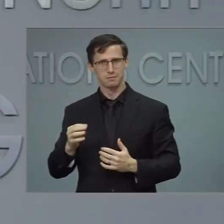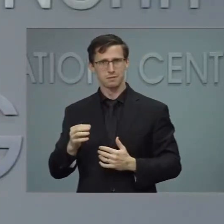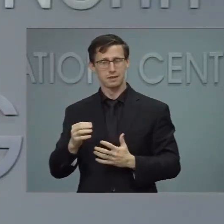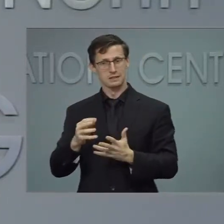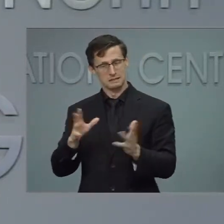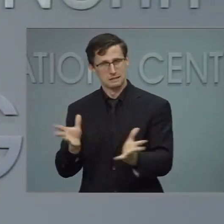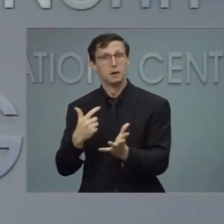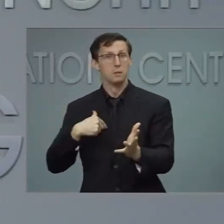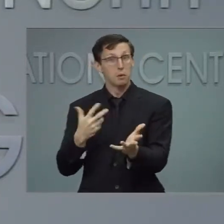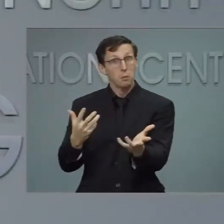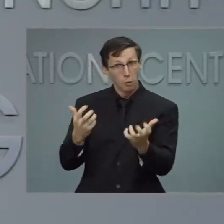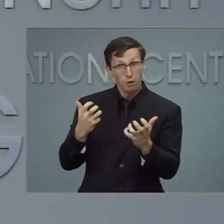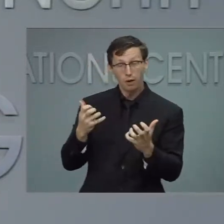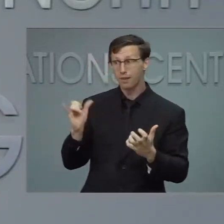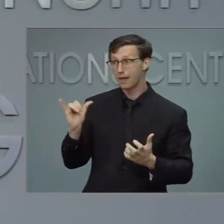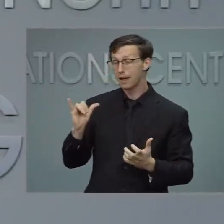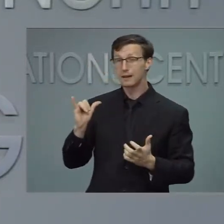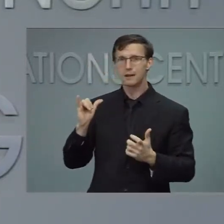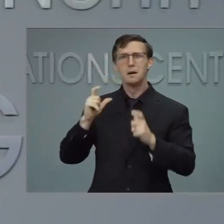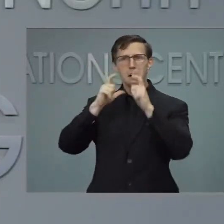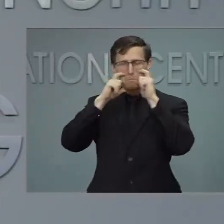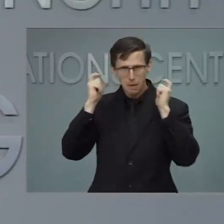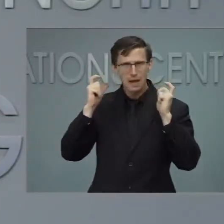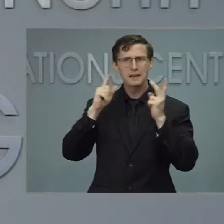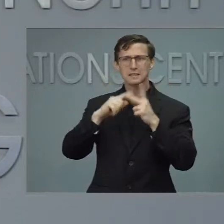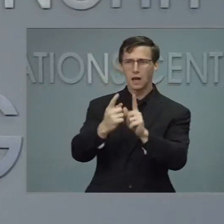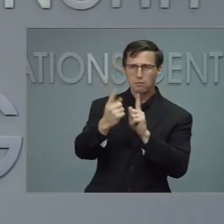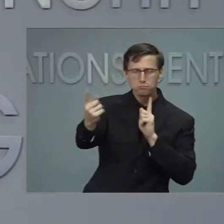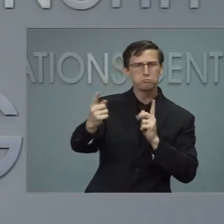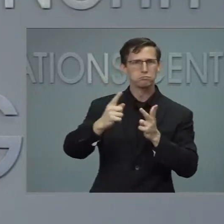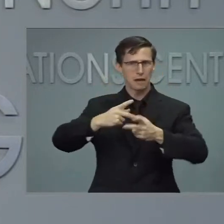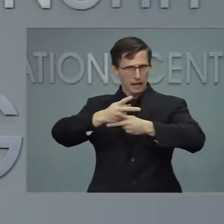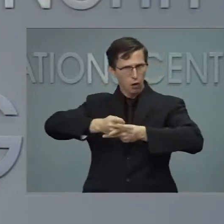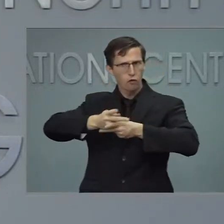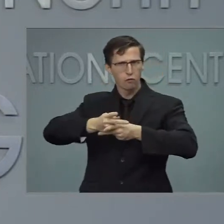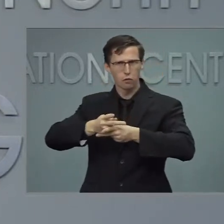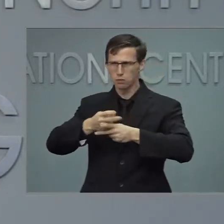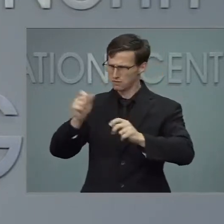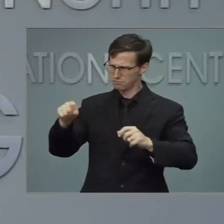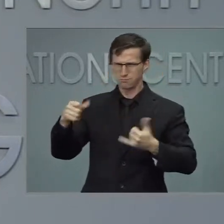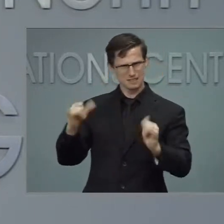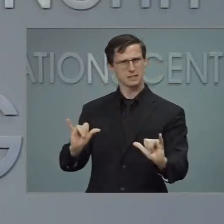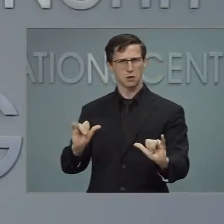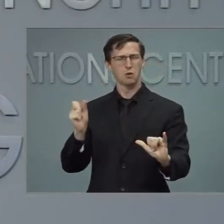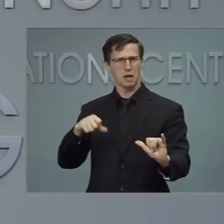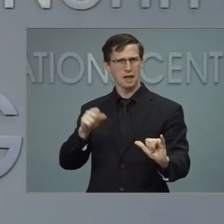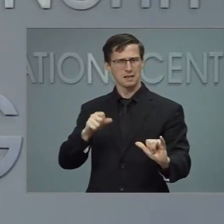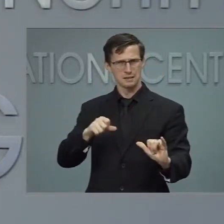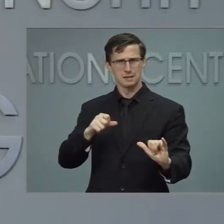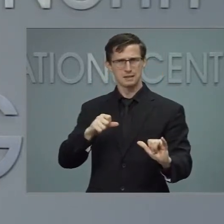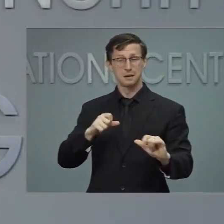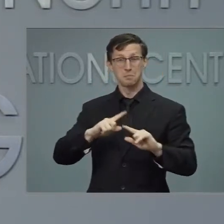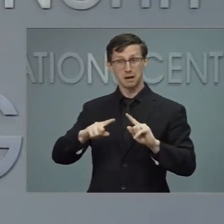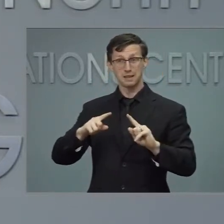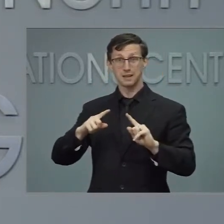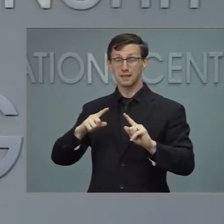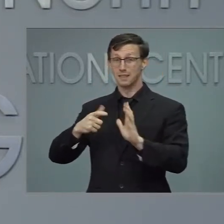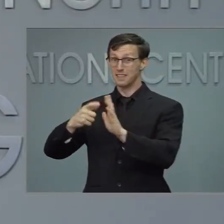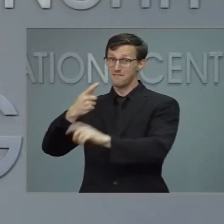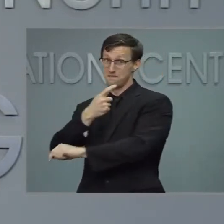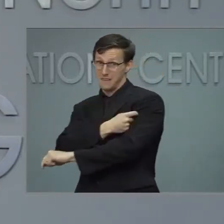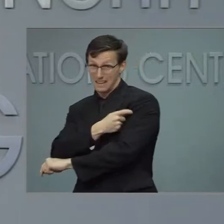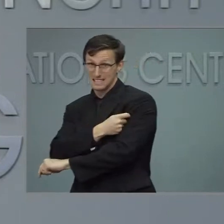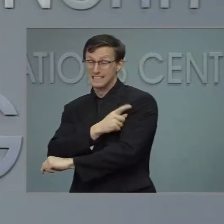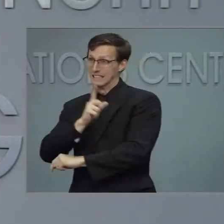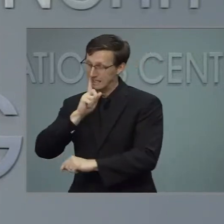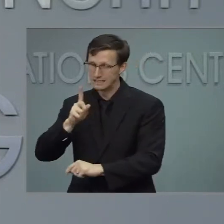want to do things like masks and being careful. But the vaccine is the way to get us through this. And